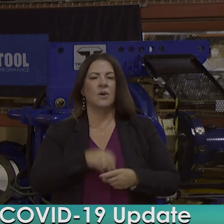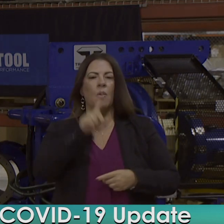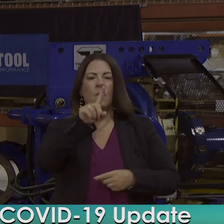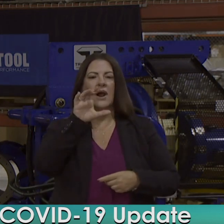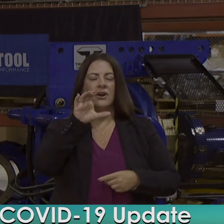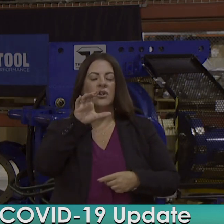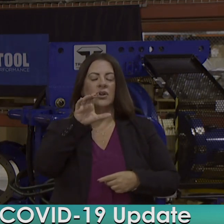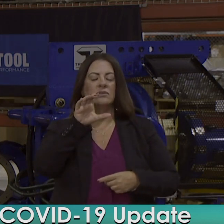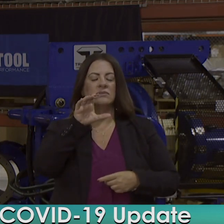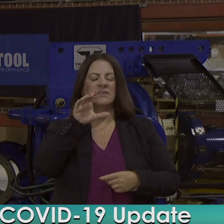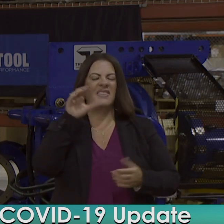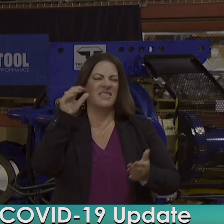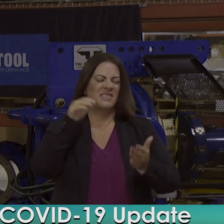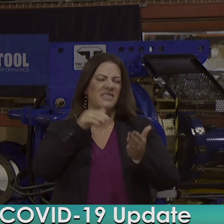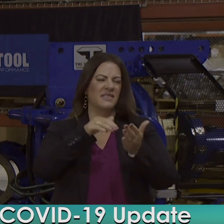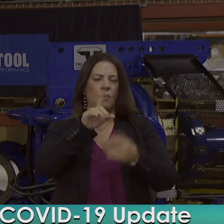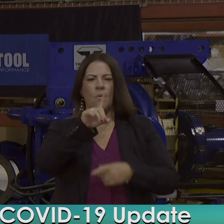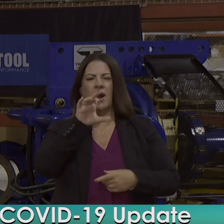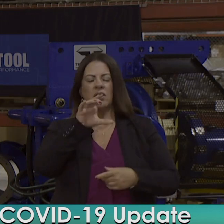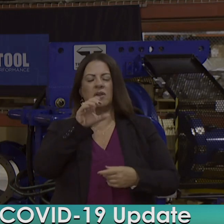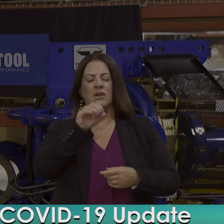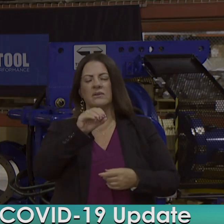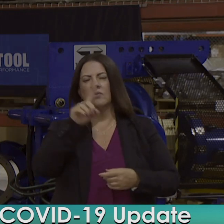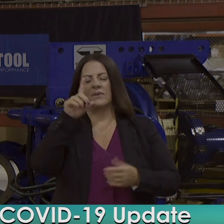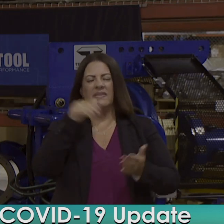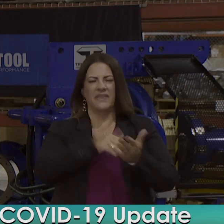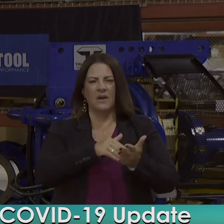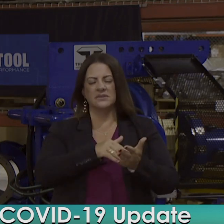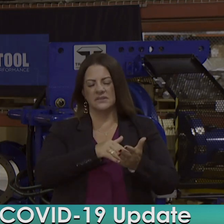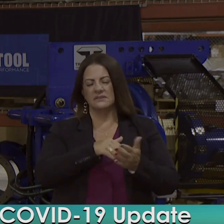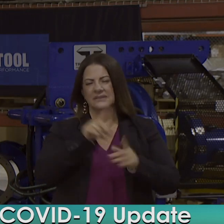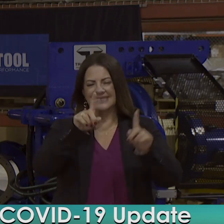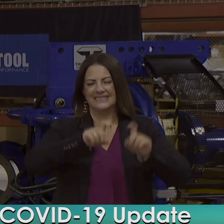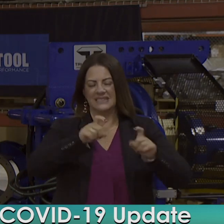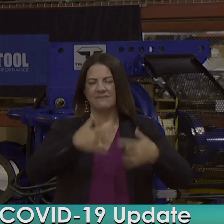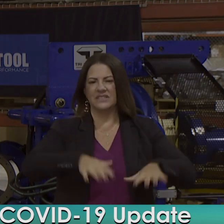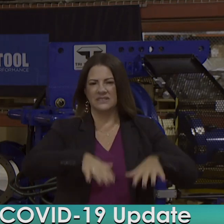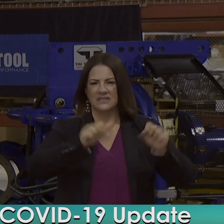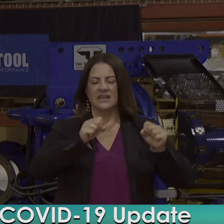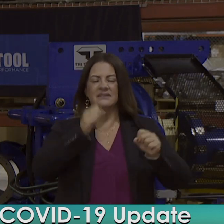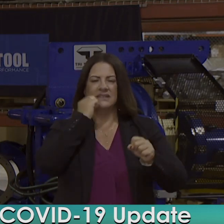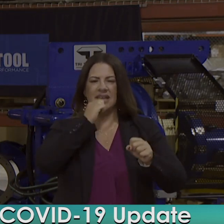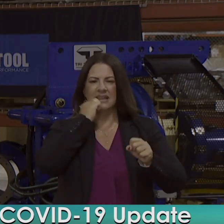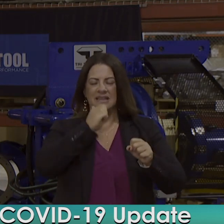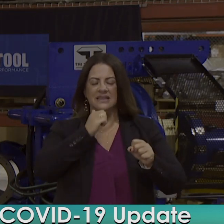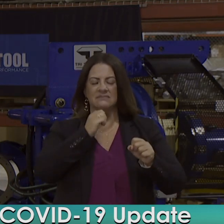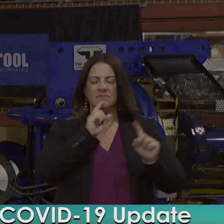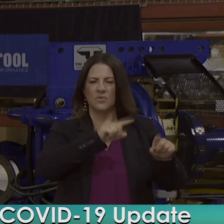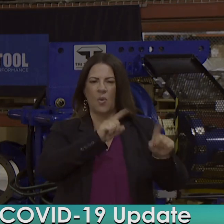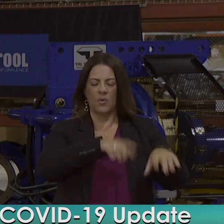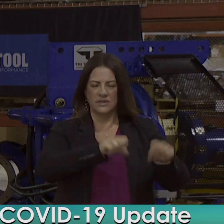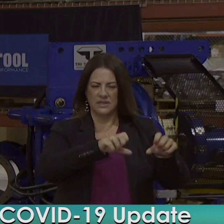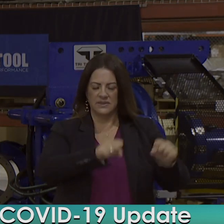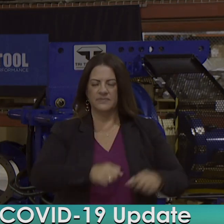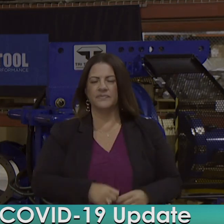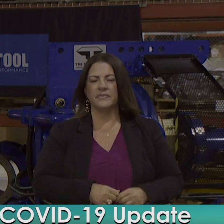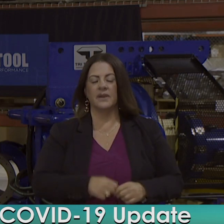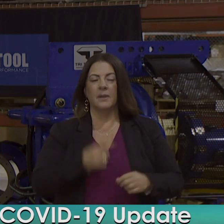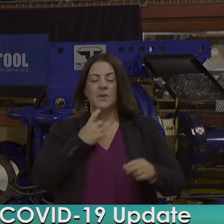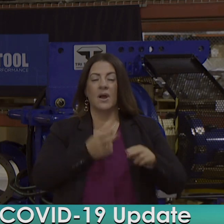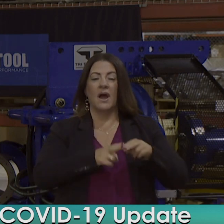101,000 tests that were completed in a 24-hour period in the state of California. As we increase tests in the state of